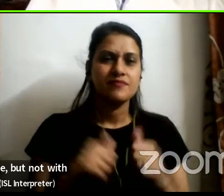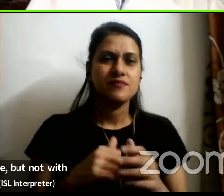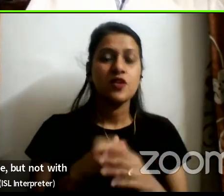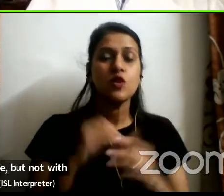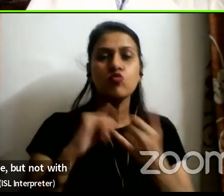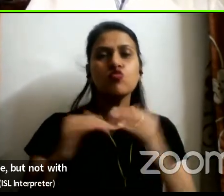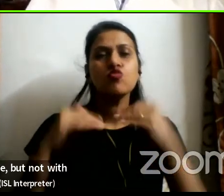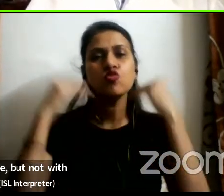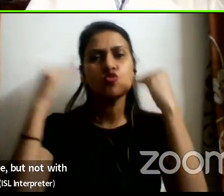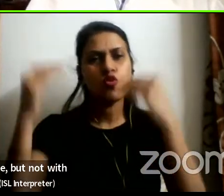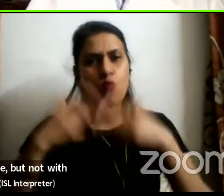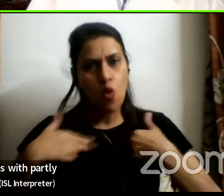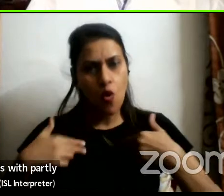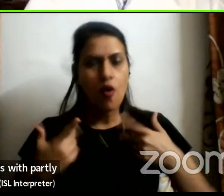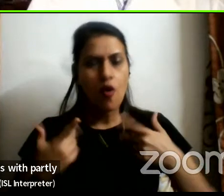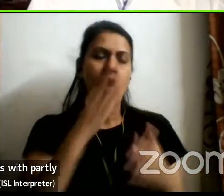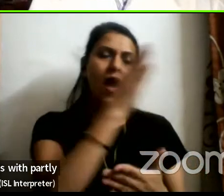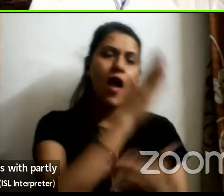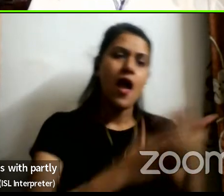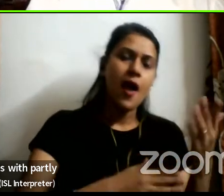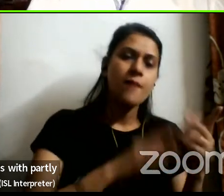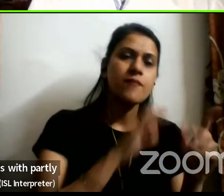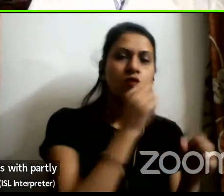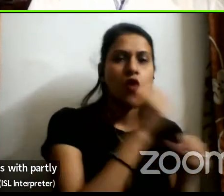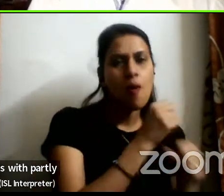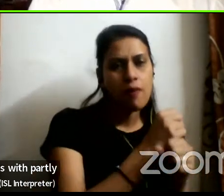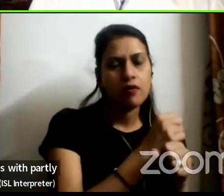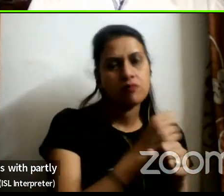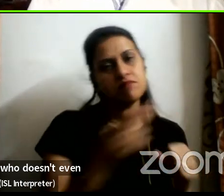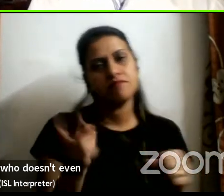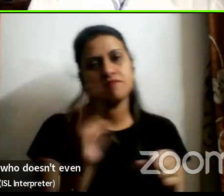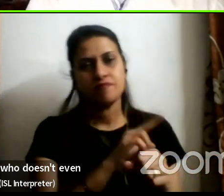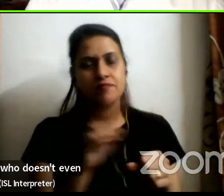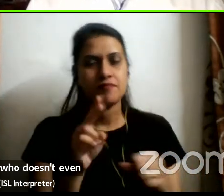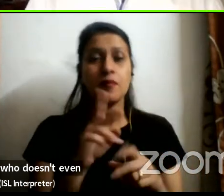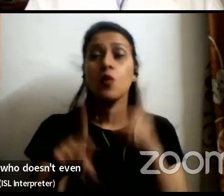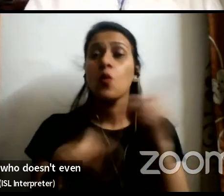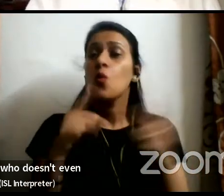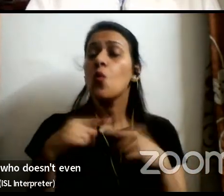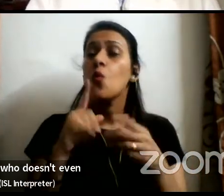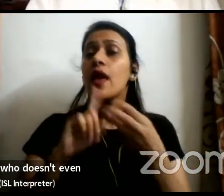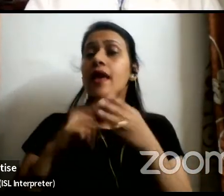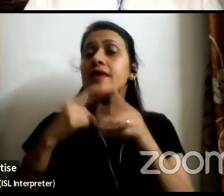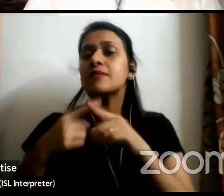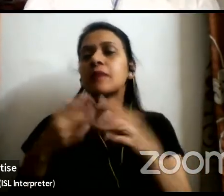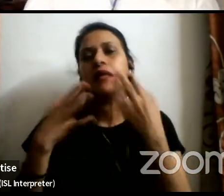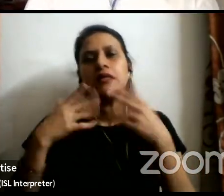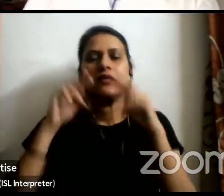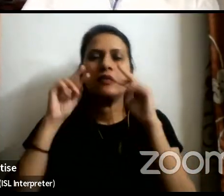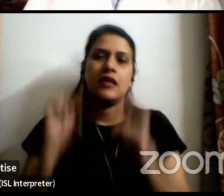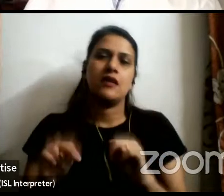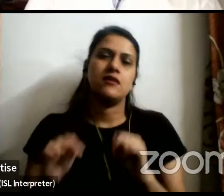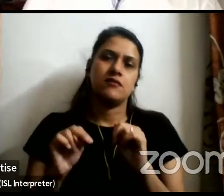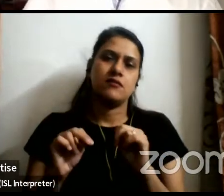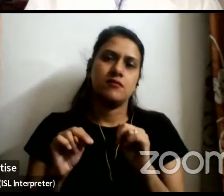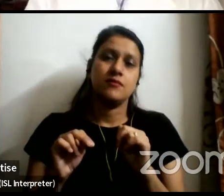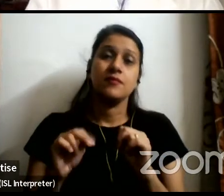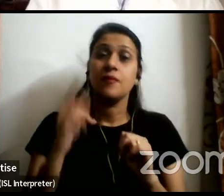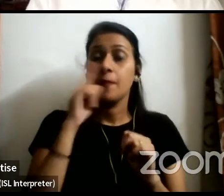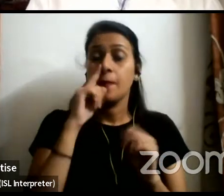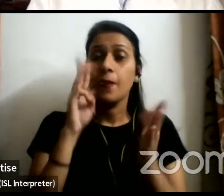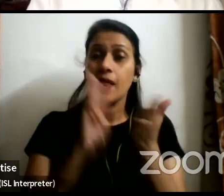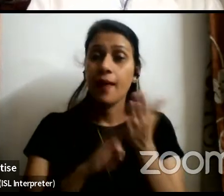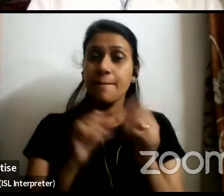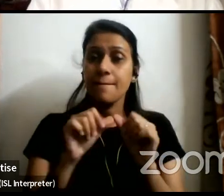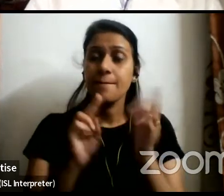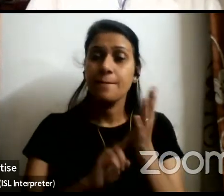and partly government, who doesn't even appoint people with expertise. Yeah, and actually it's very interesting because the other side